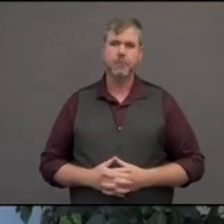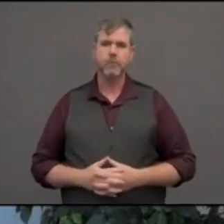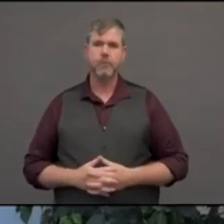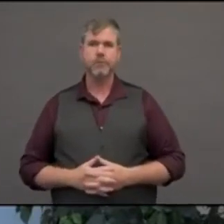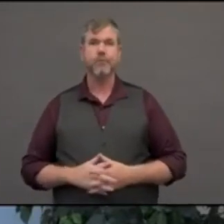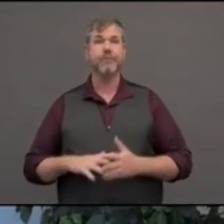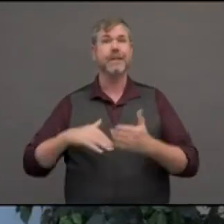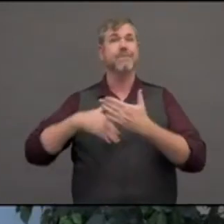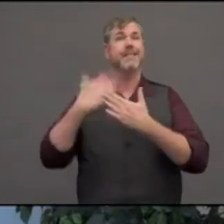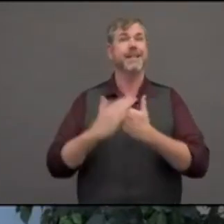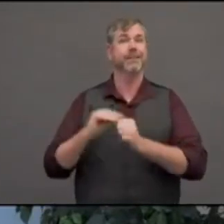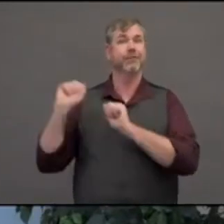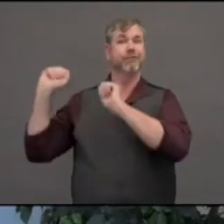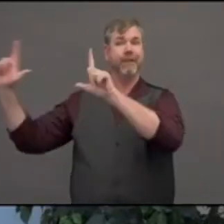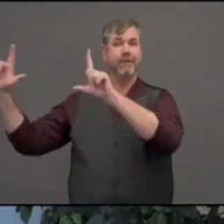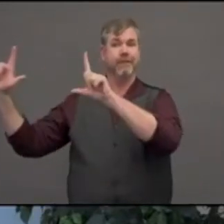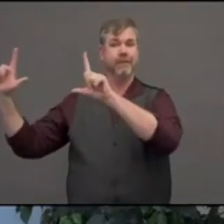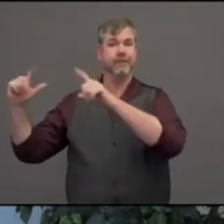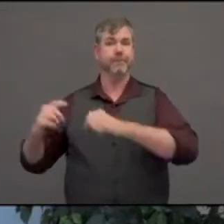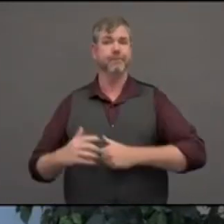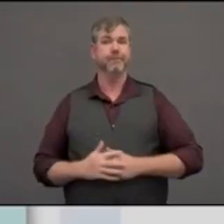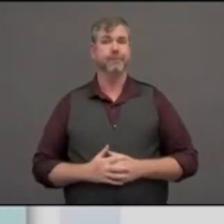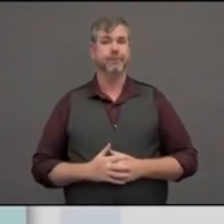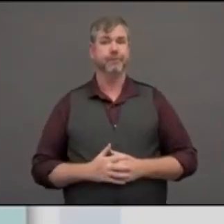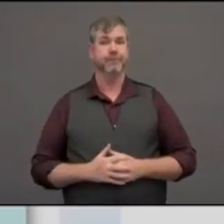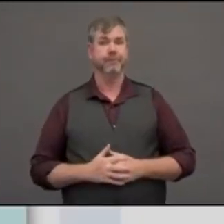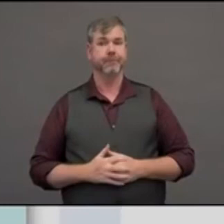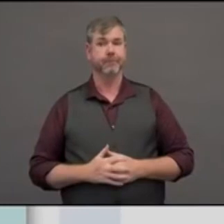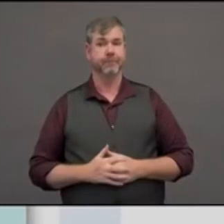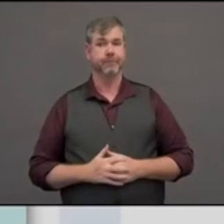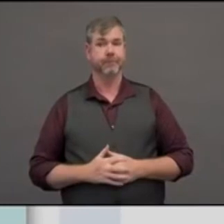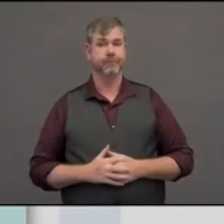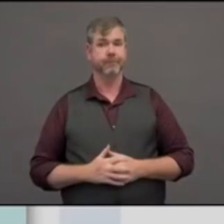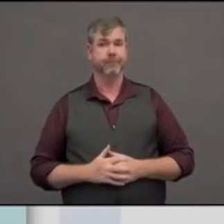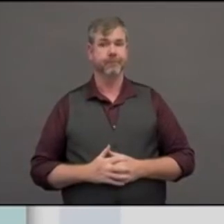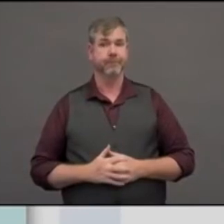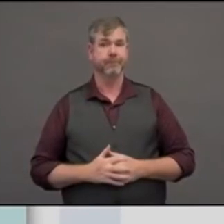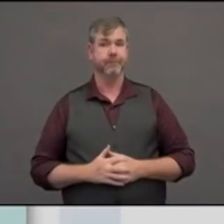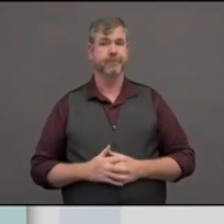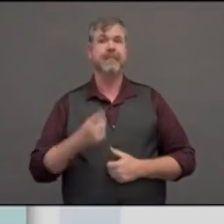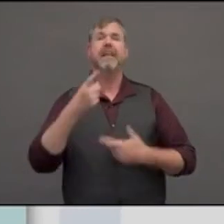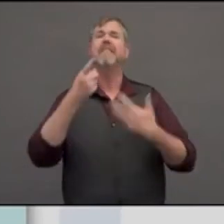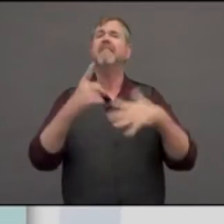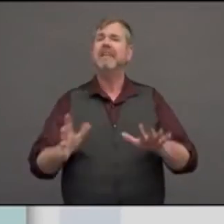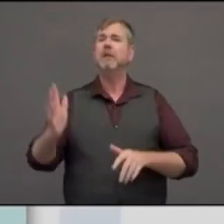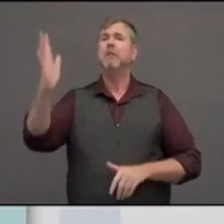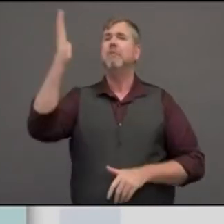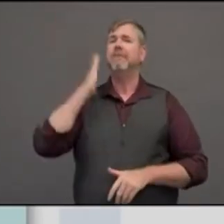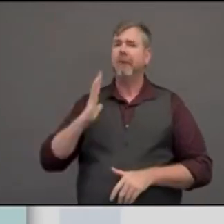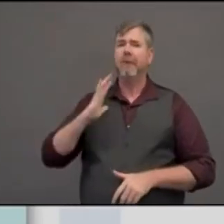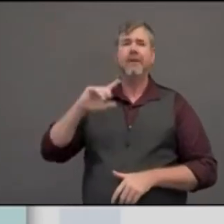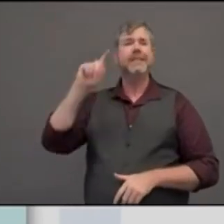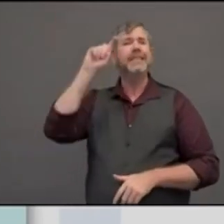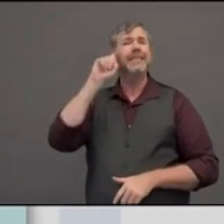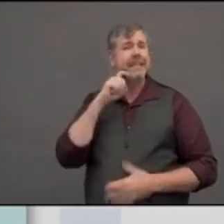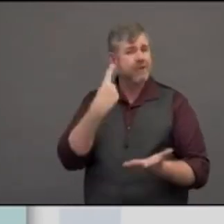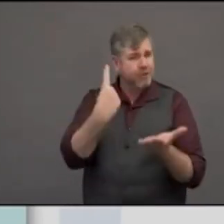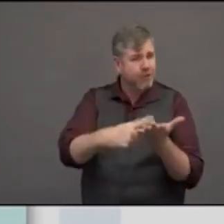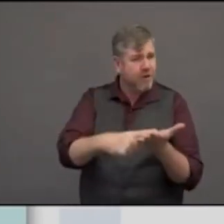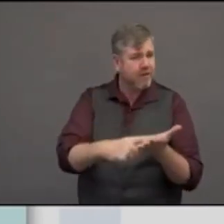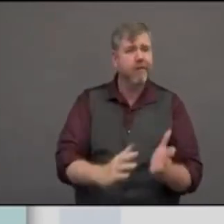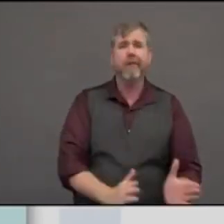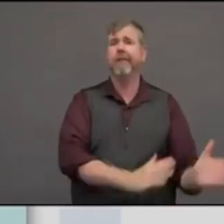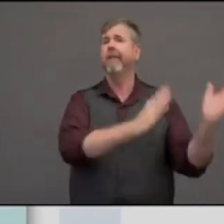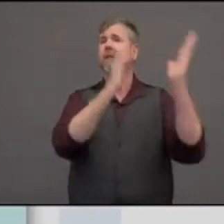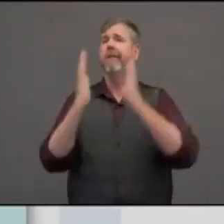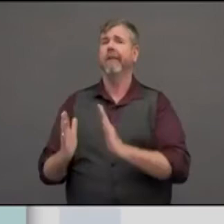and drugs talk. Now it is time for the COVID talk. This one is a little bit bold. Yes.